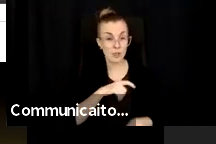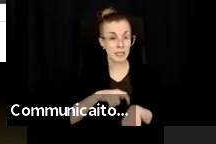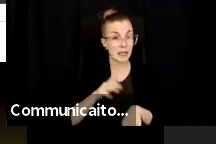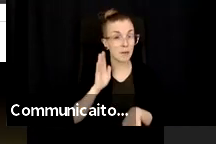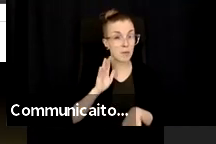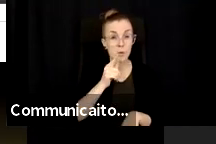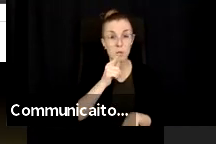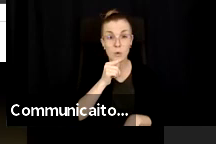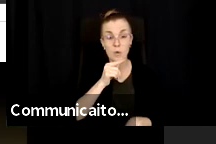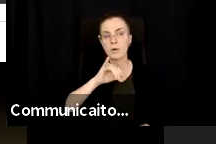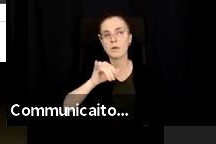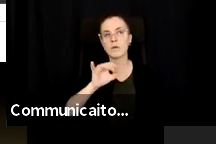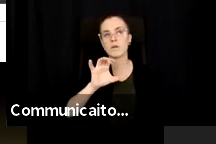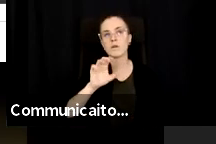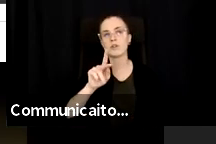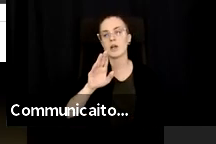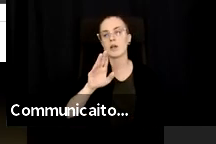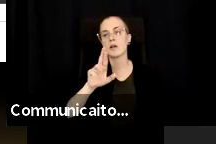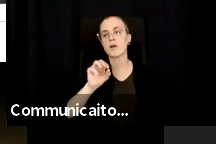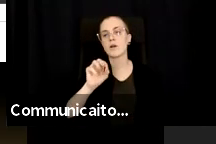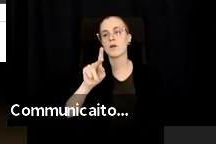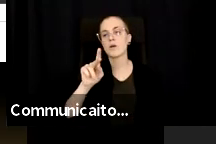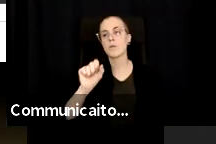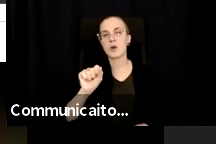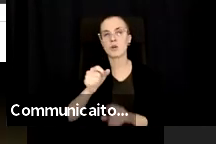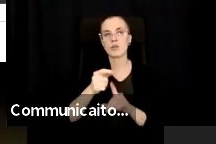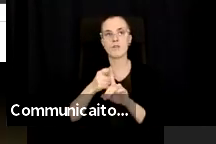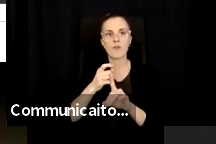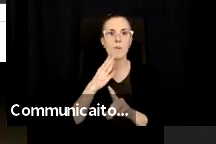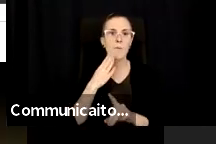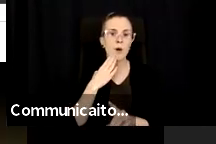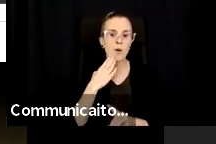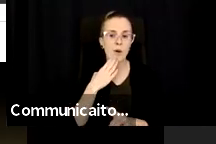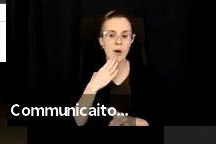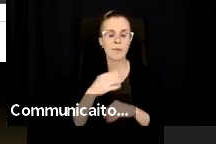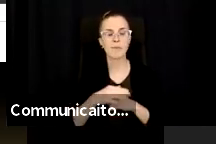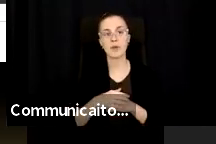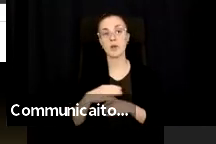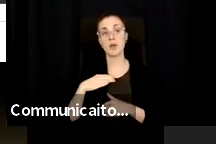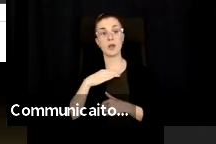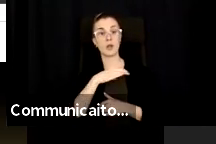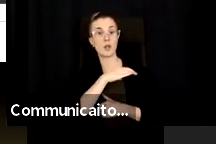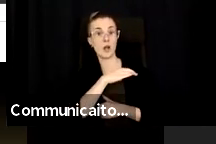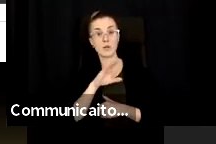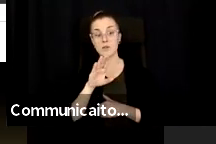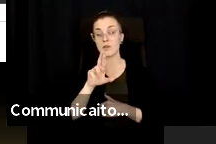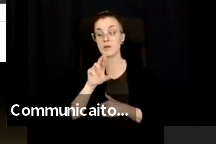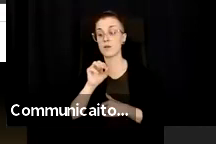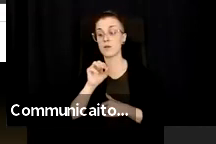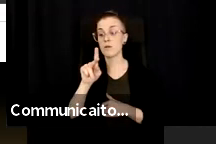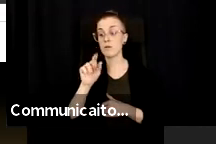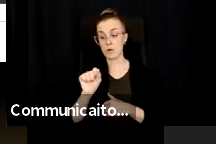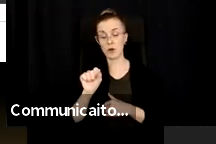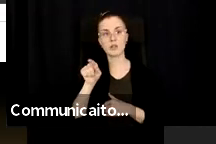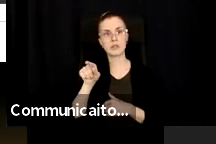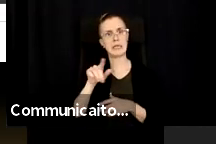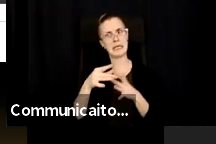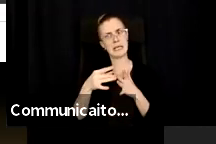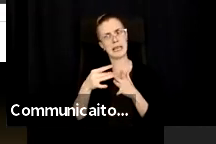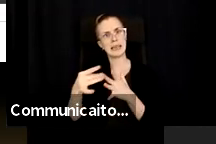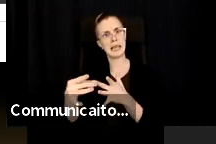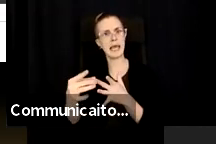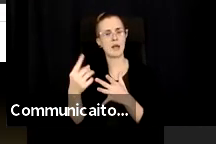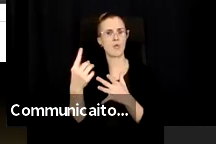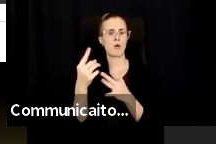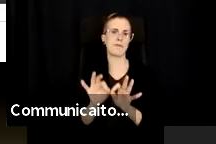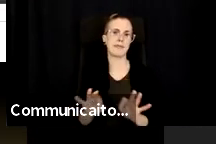Brooks from Beaumont. Congressman Brooks led one of the key committees in the House of Representatives,